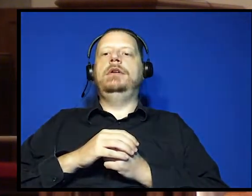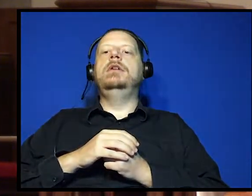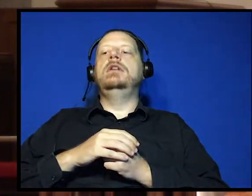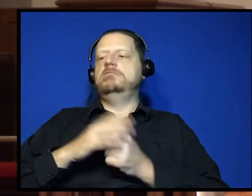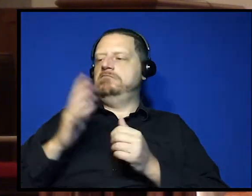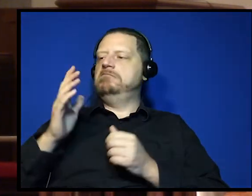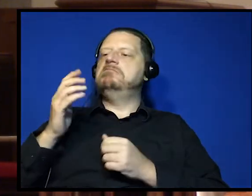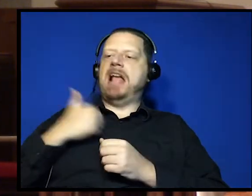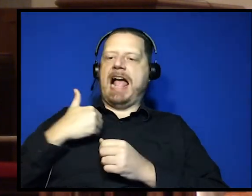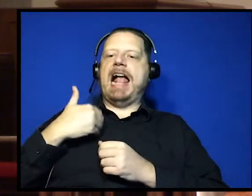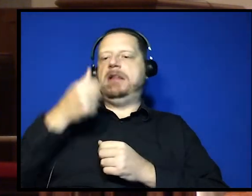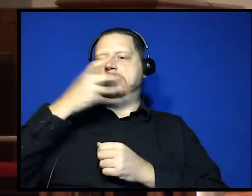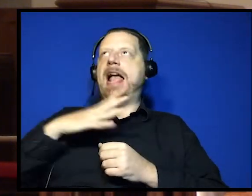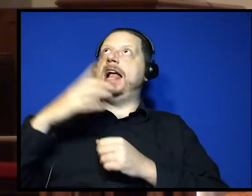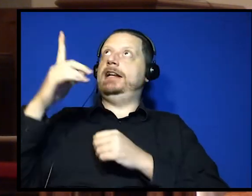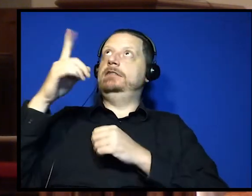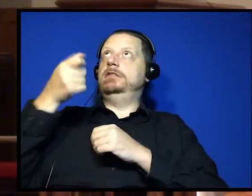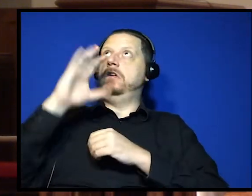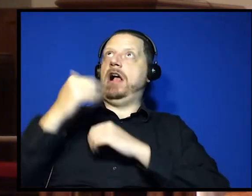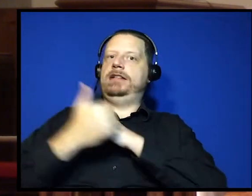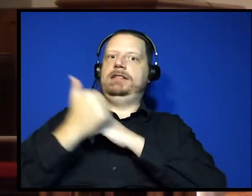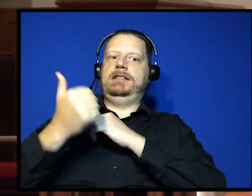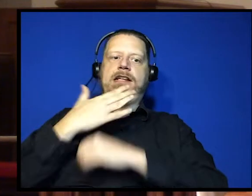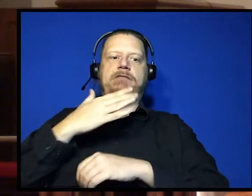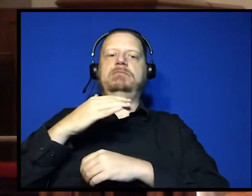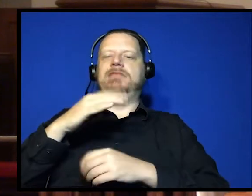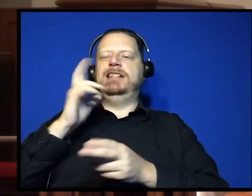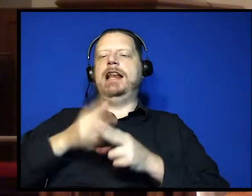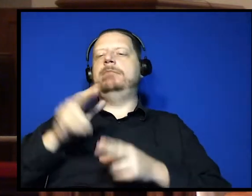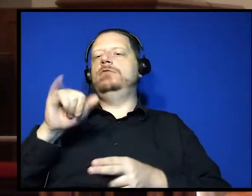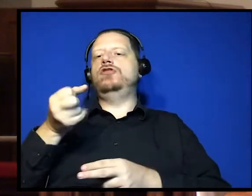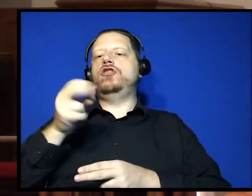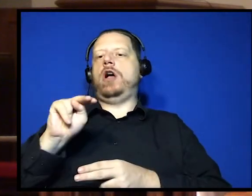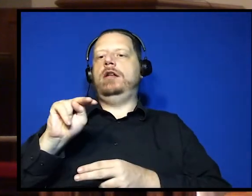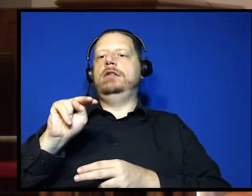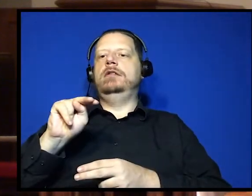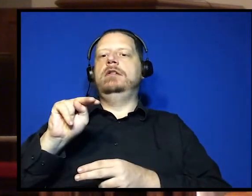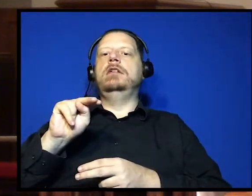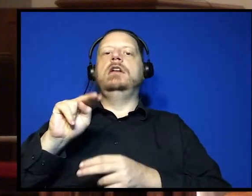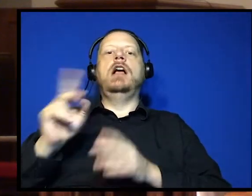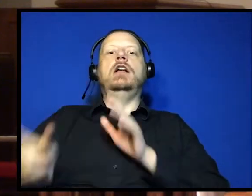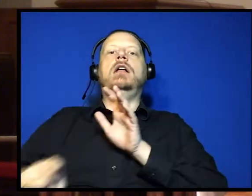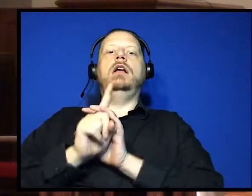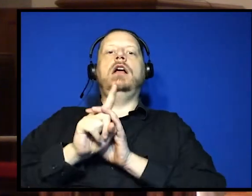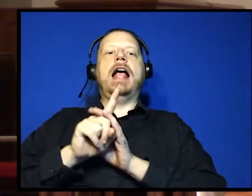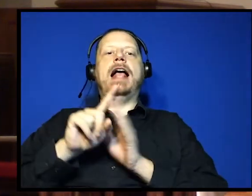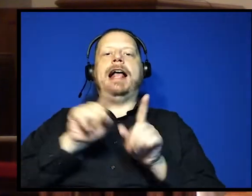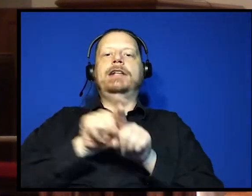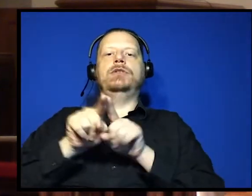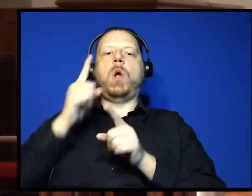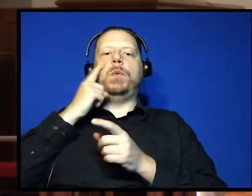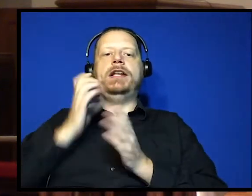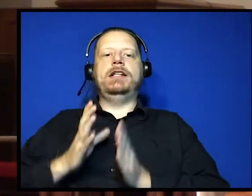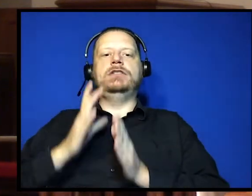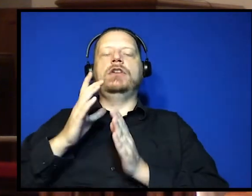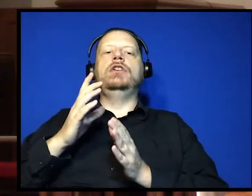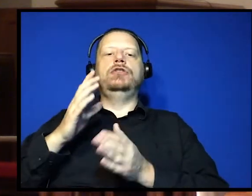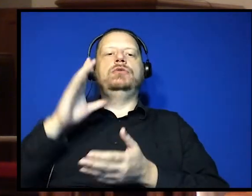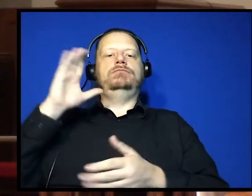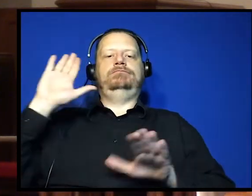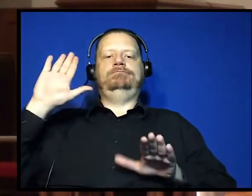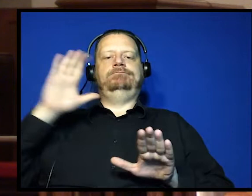There was a man sent from God whose name was John. He came as a witness to testify to the